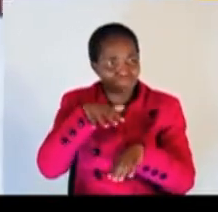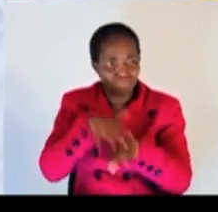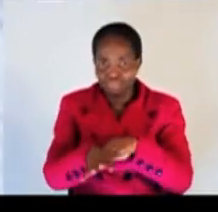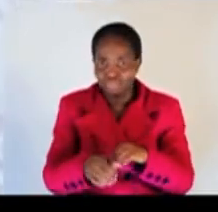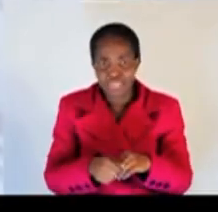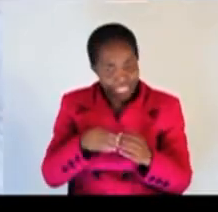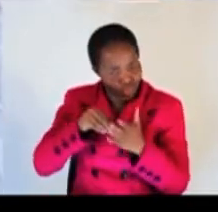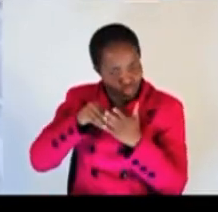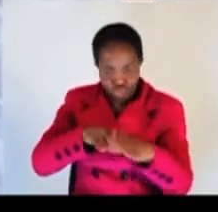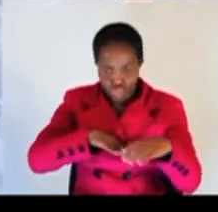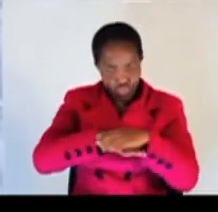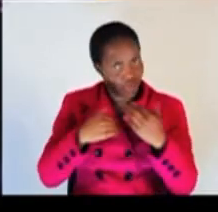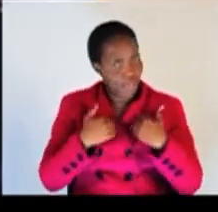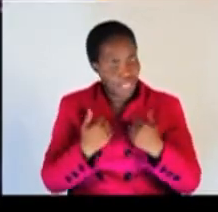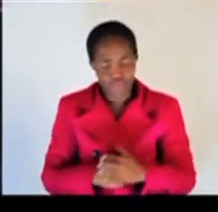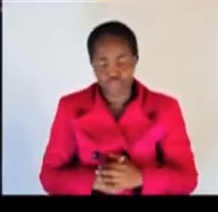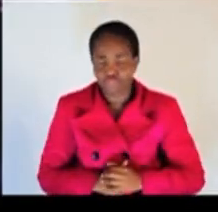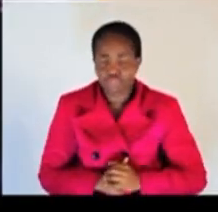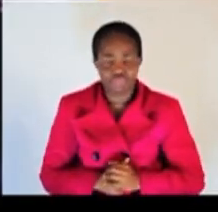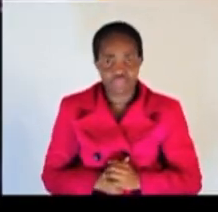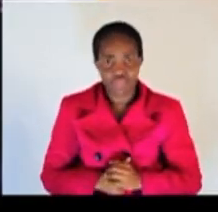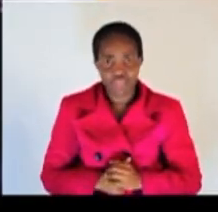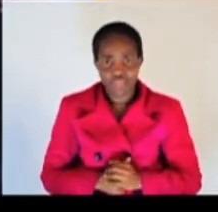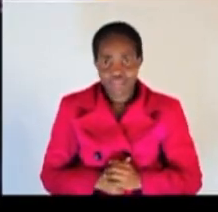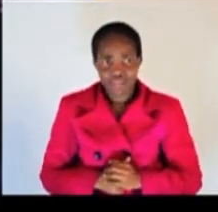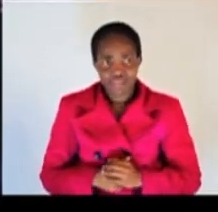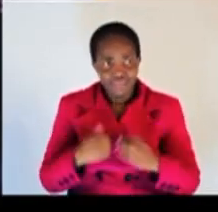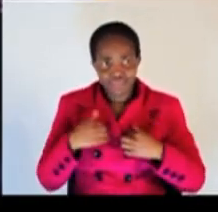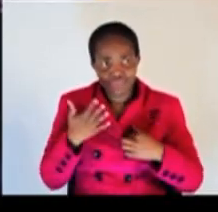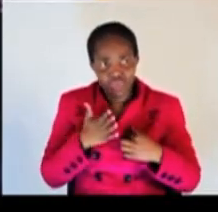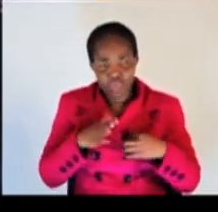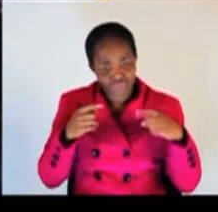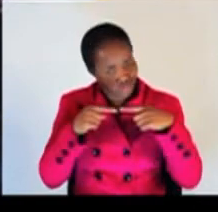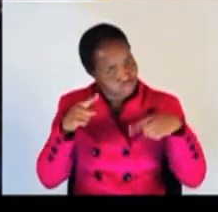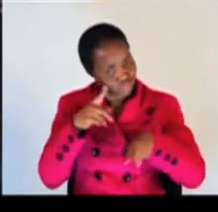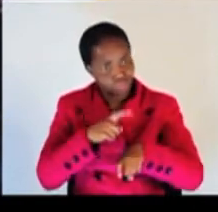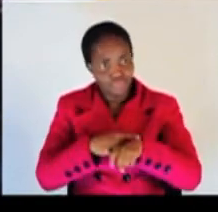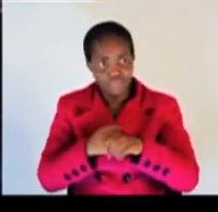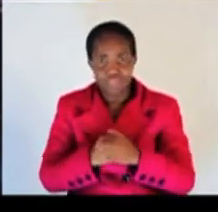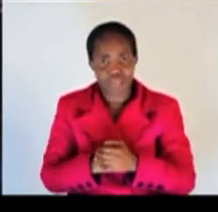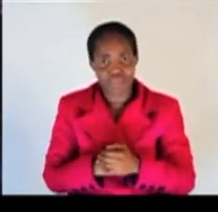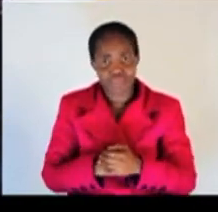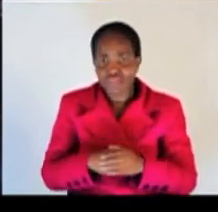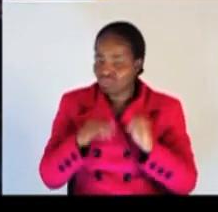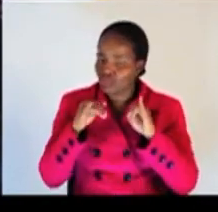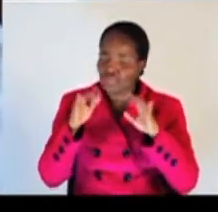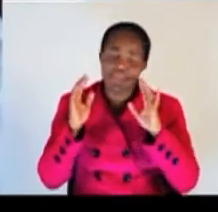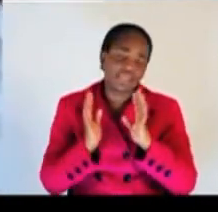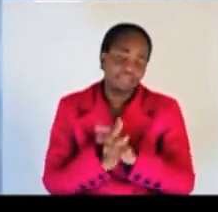expensive shoes on you. I hate living in the apartheid era. This is so not right.